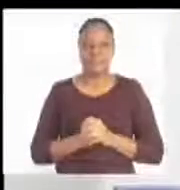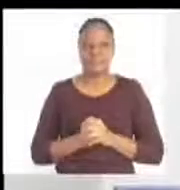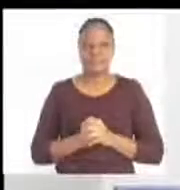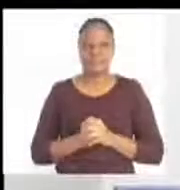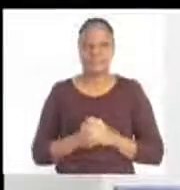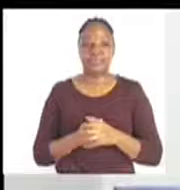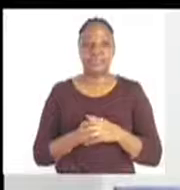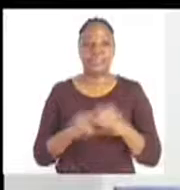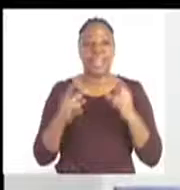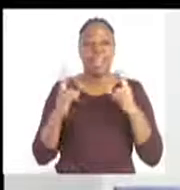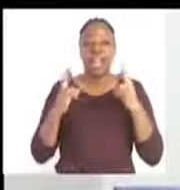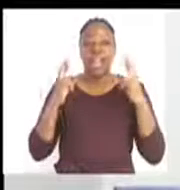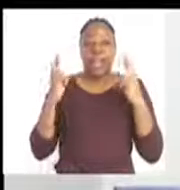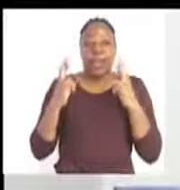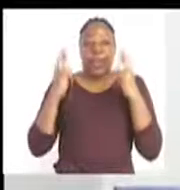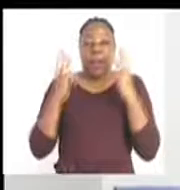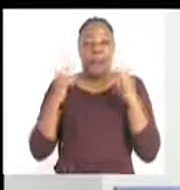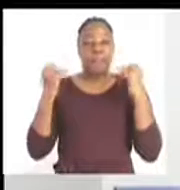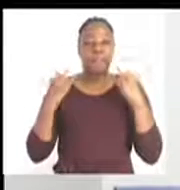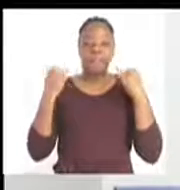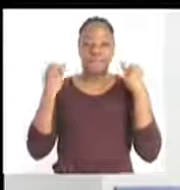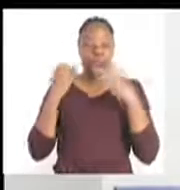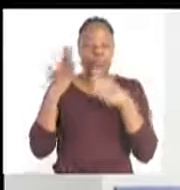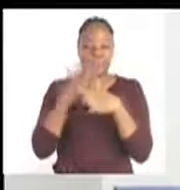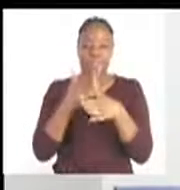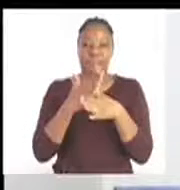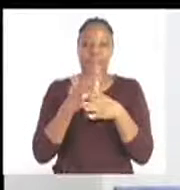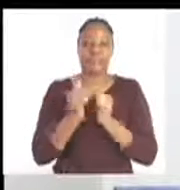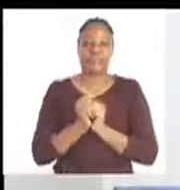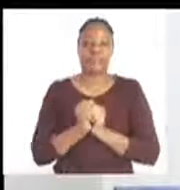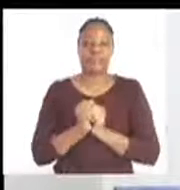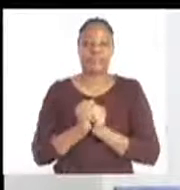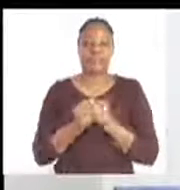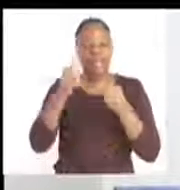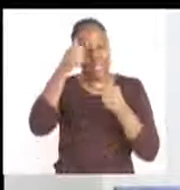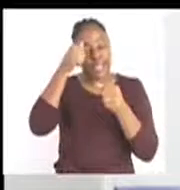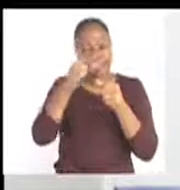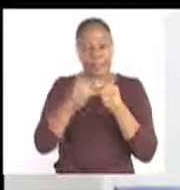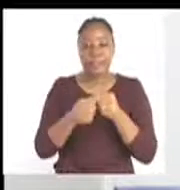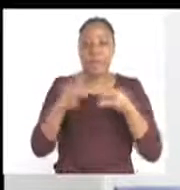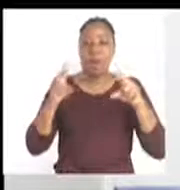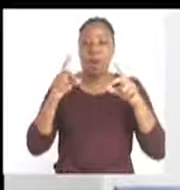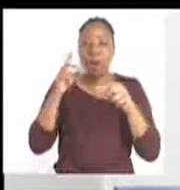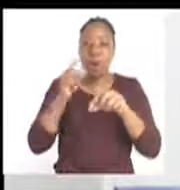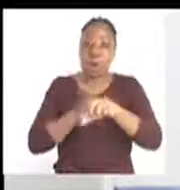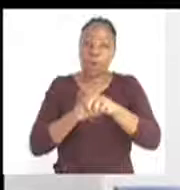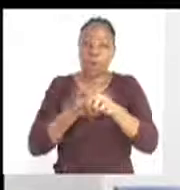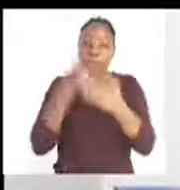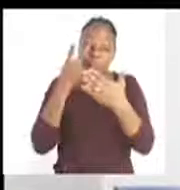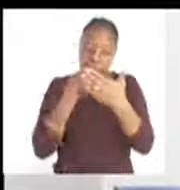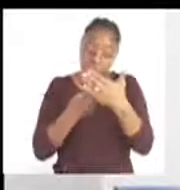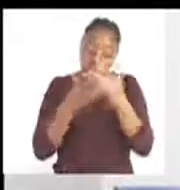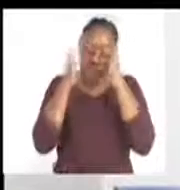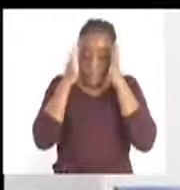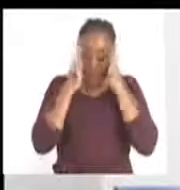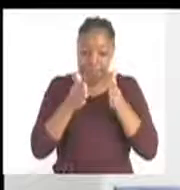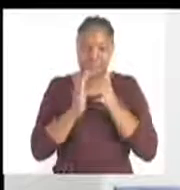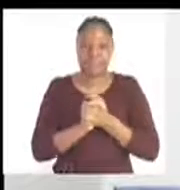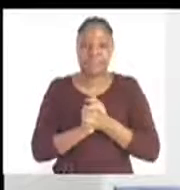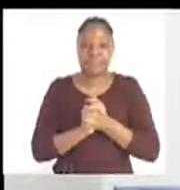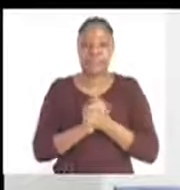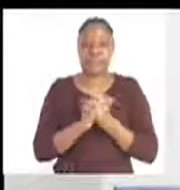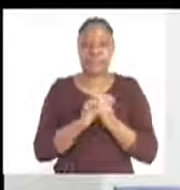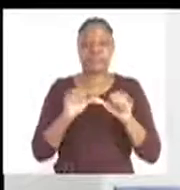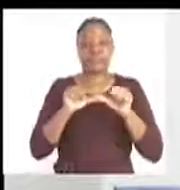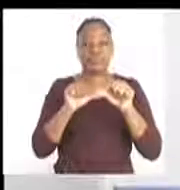I hope you really enjoyed that exercise. And remember to check your work. Let's now move on to the next page,